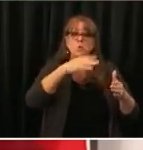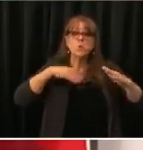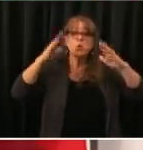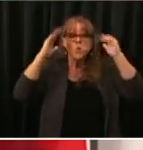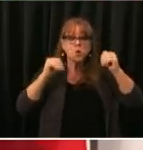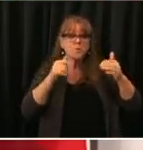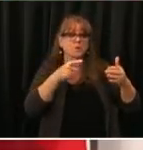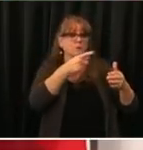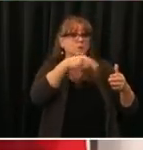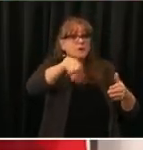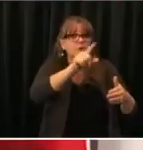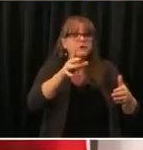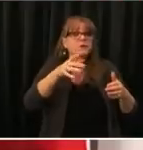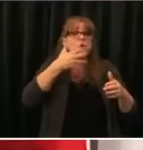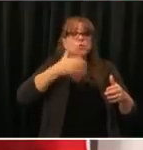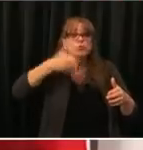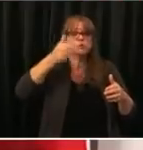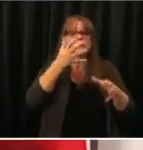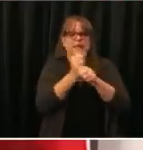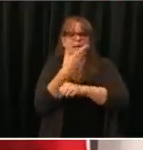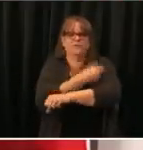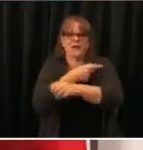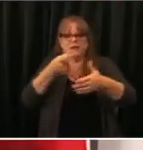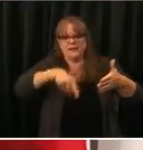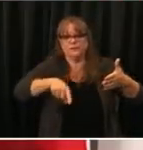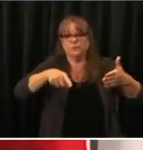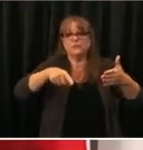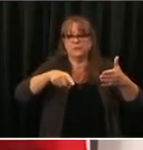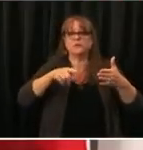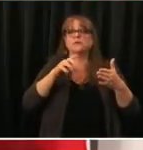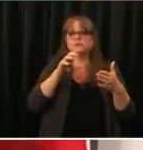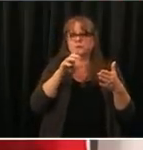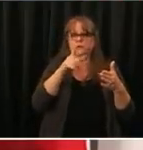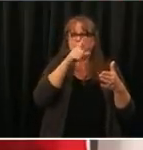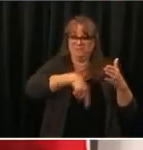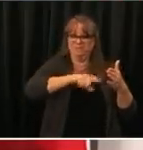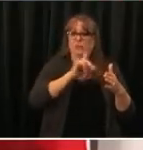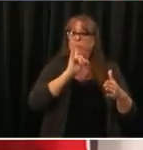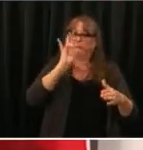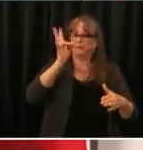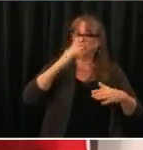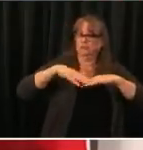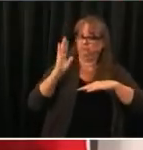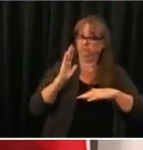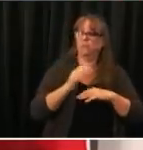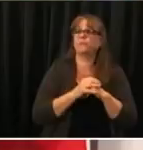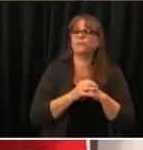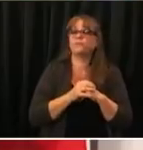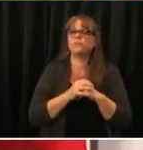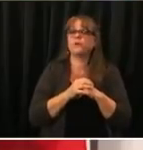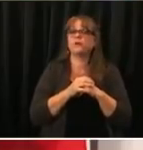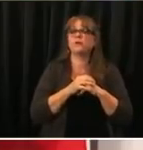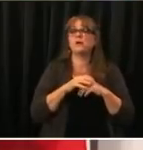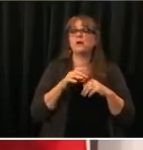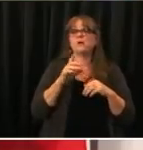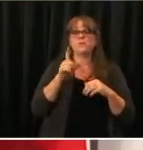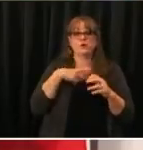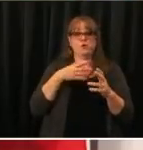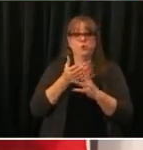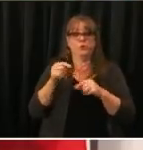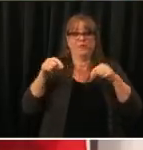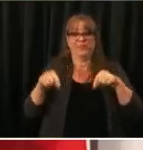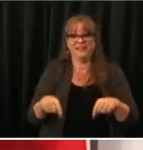age 70 and up. But we are at the point where we are getting through the 70 and up, and we are looking to expanding eligibility.